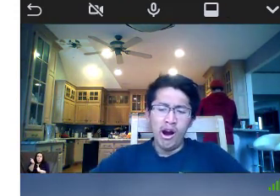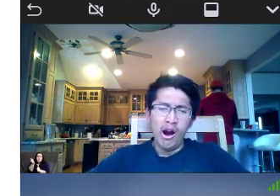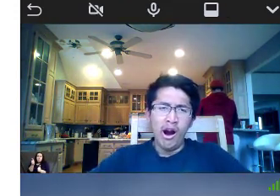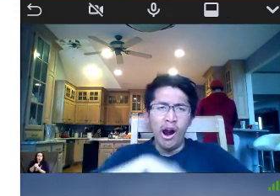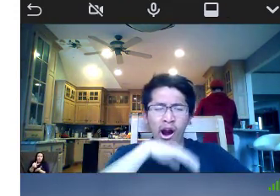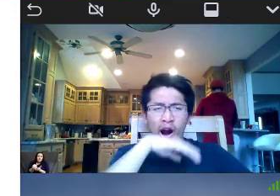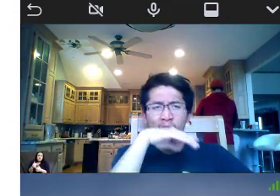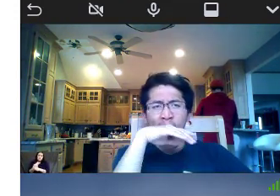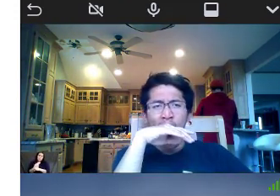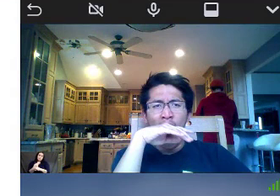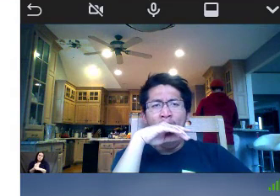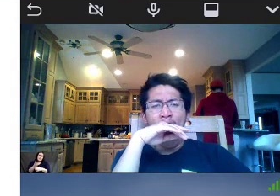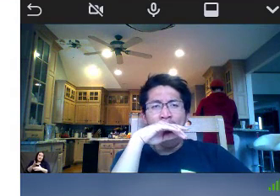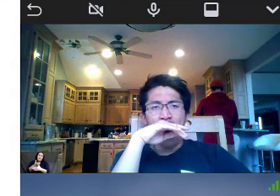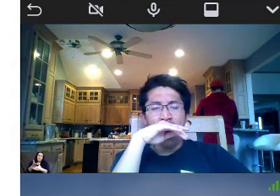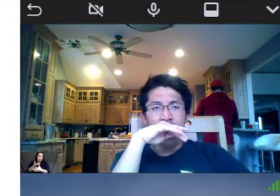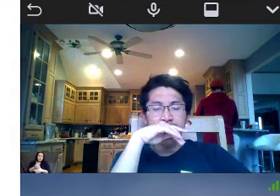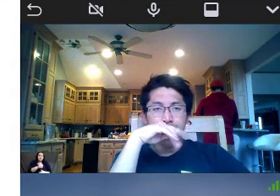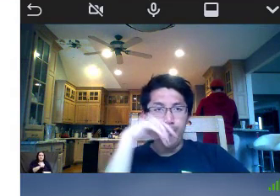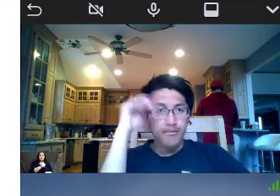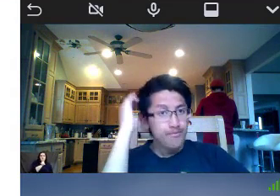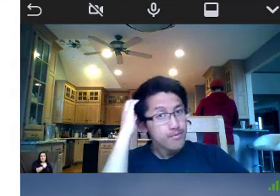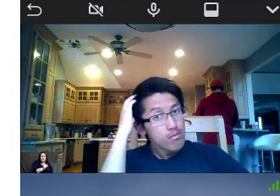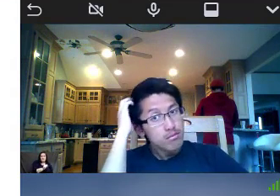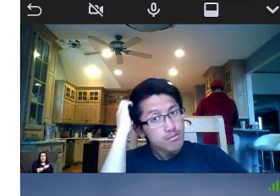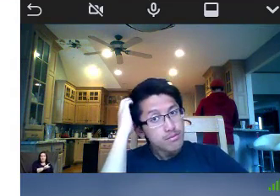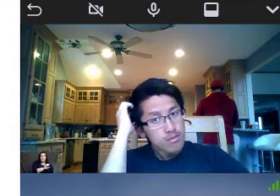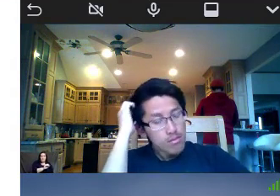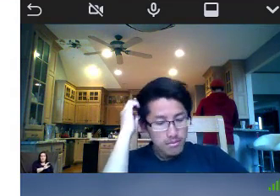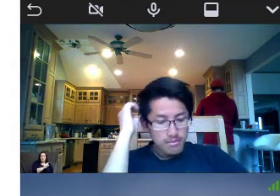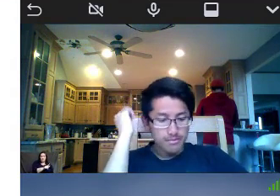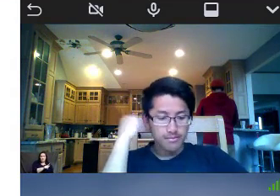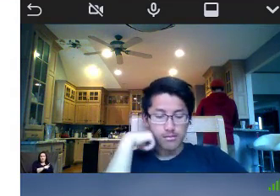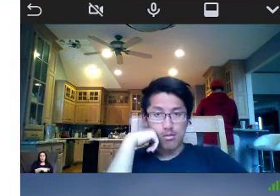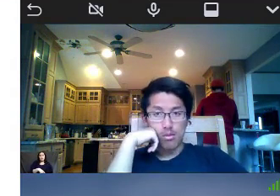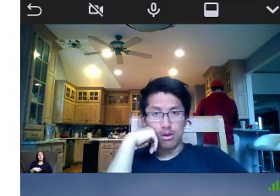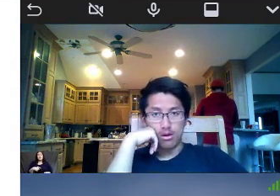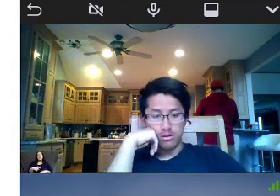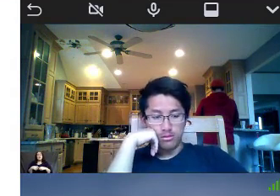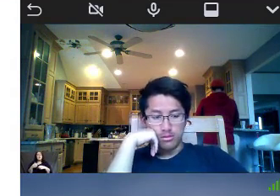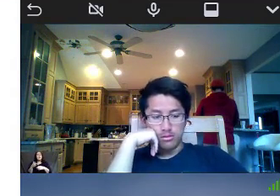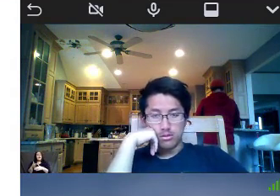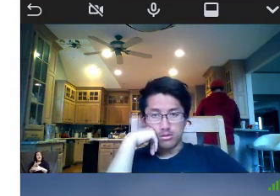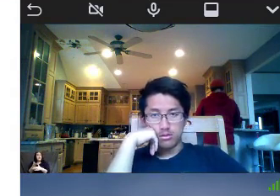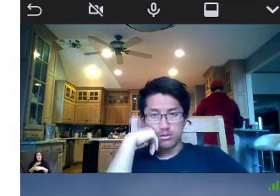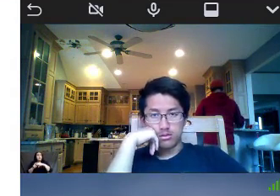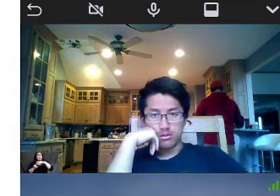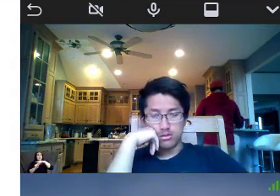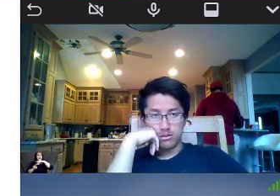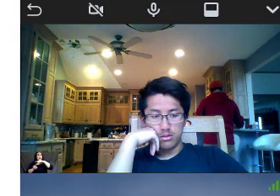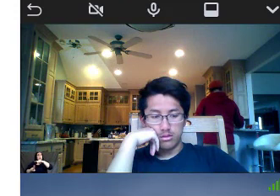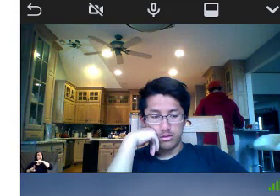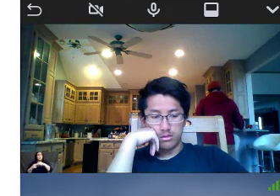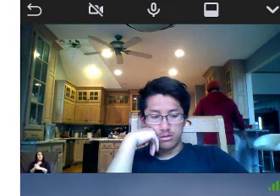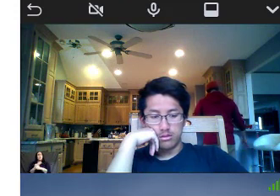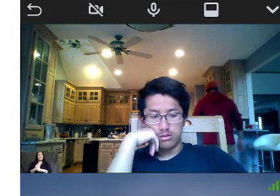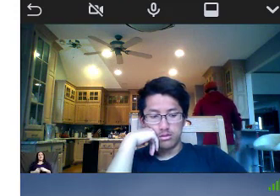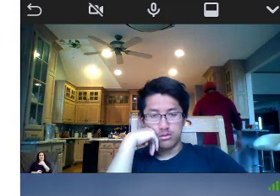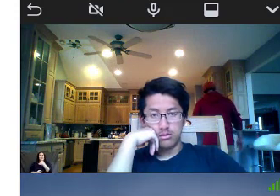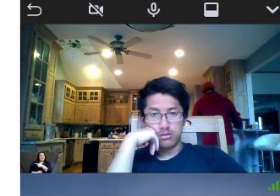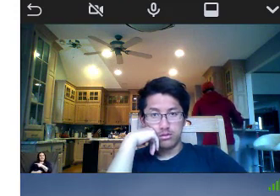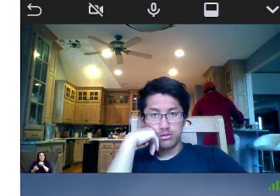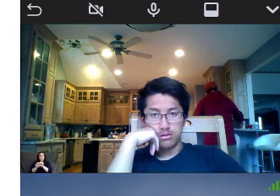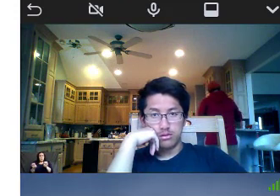the plate and the free stream, then we would use this equation, provided that the flow was laminar for the whole plate.